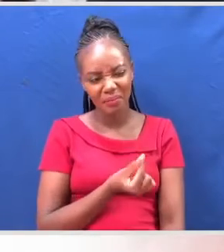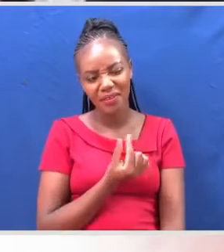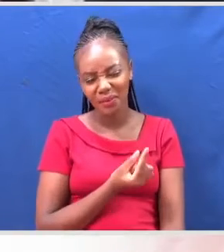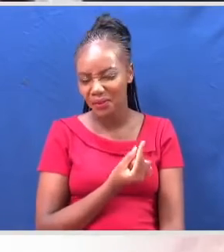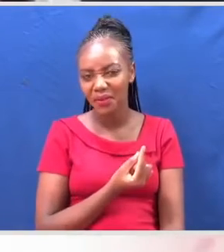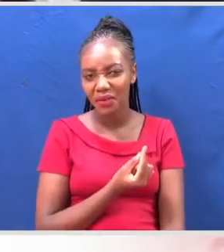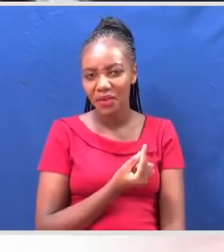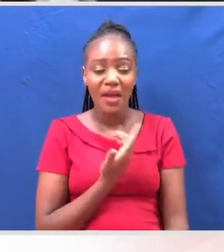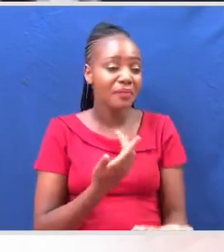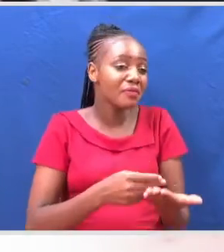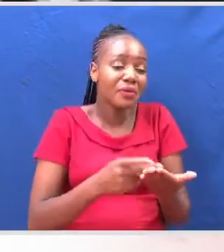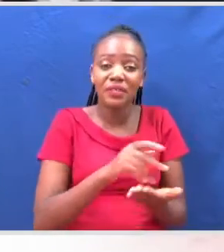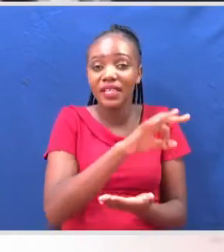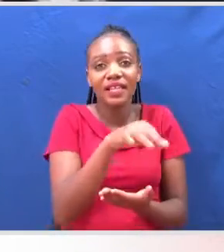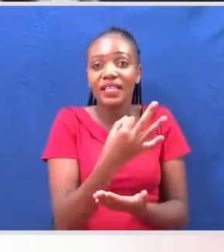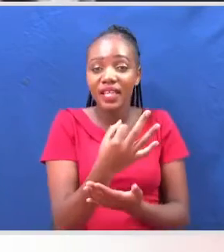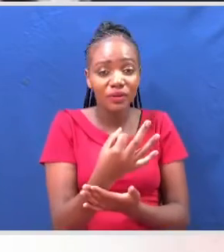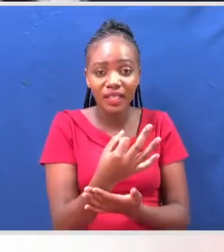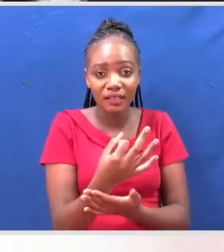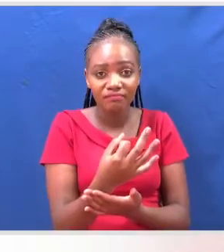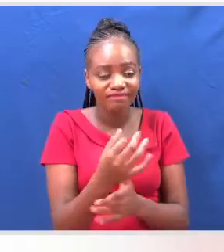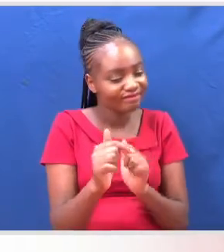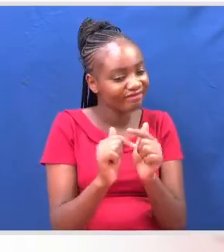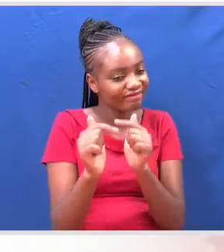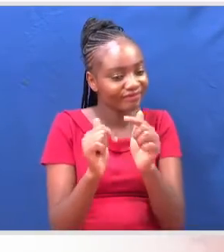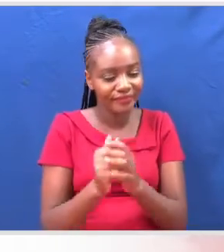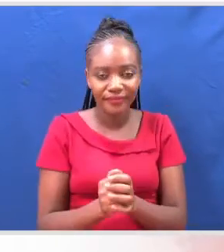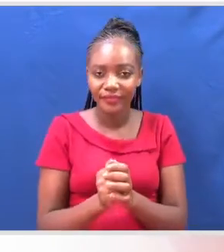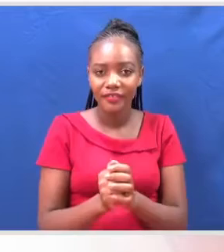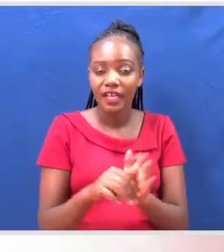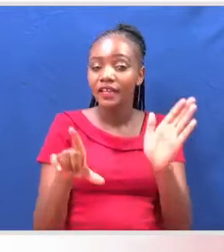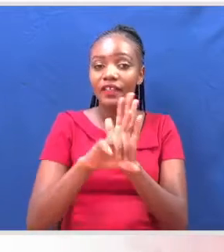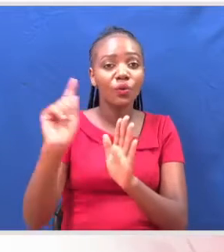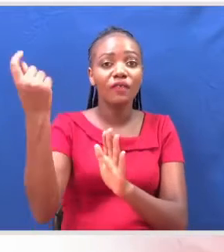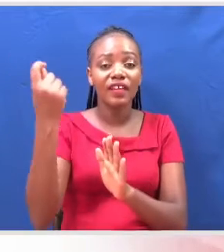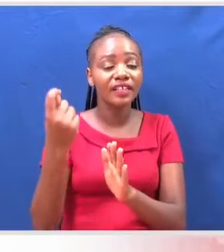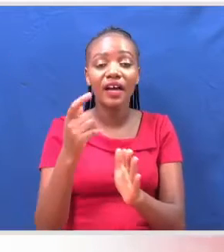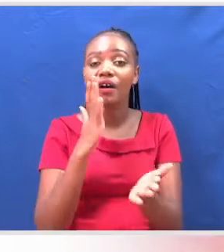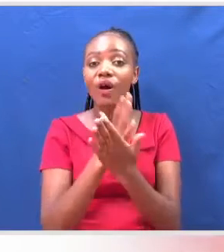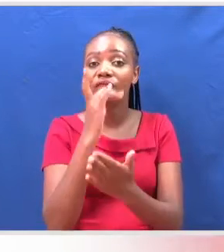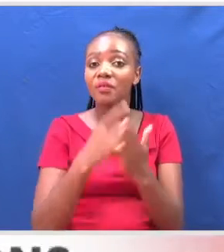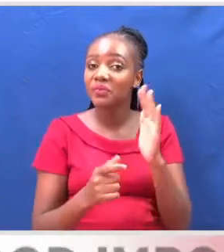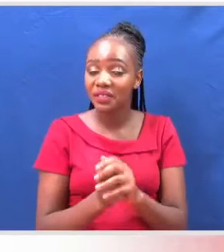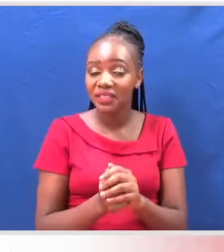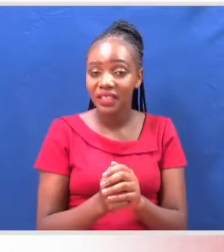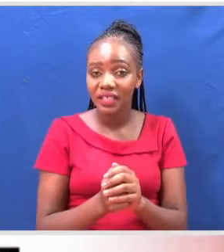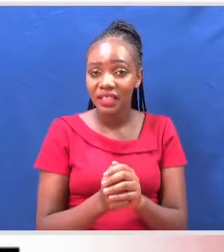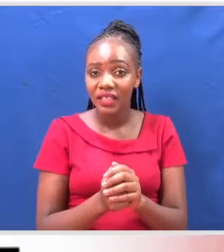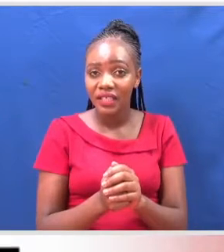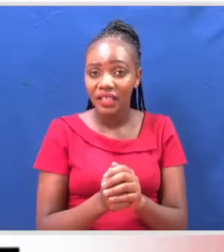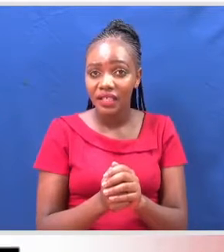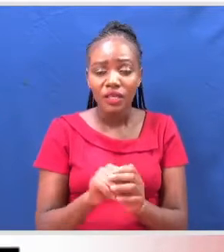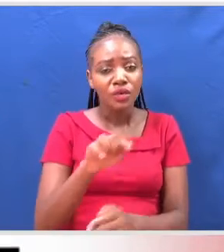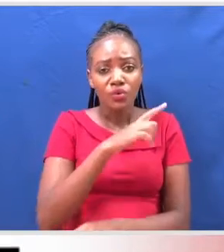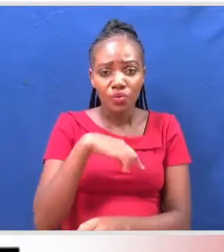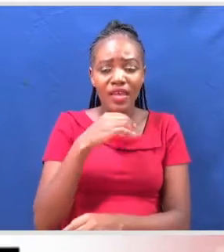Tuende na 3000 kwenda mbele. Mgulai atafurahi. Sheria ya Kenya nimeeleza na ya kwamba tuko